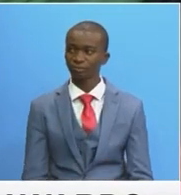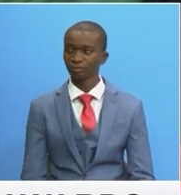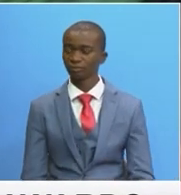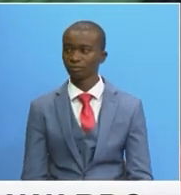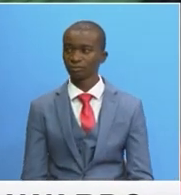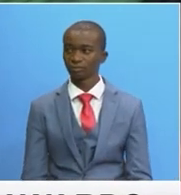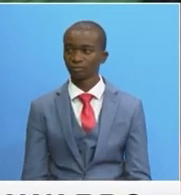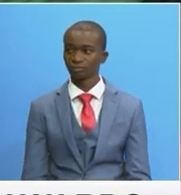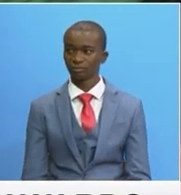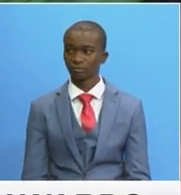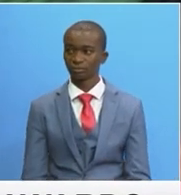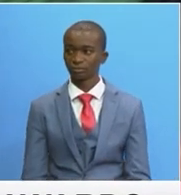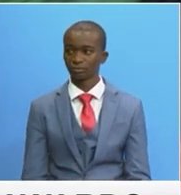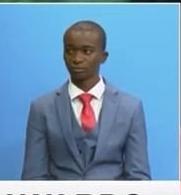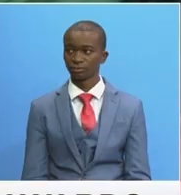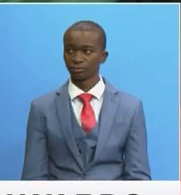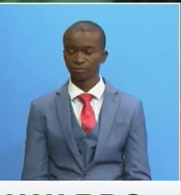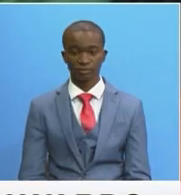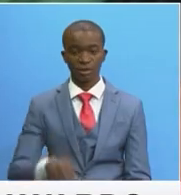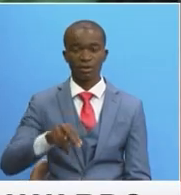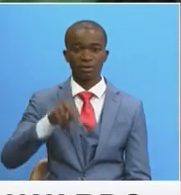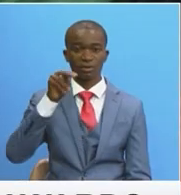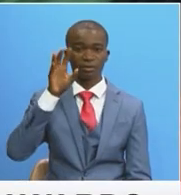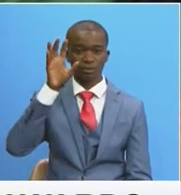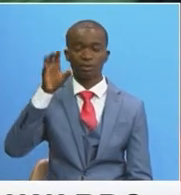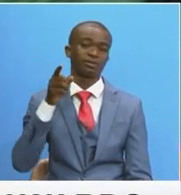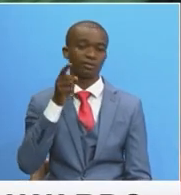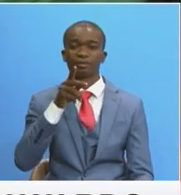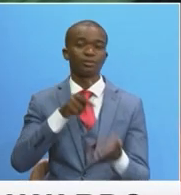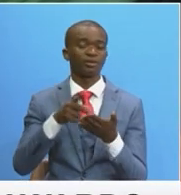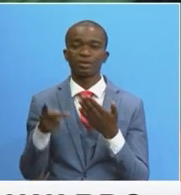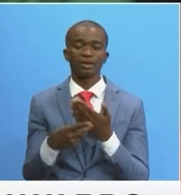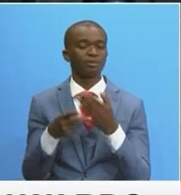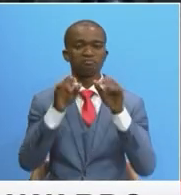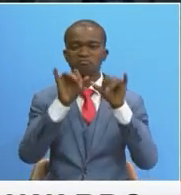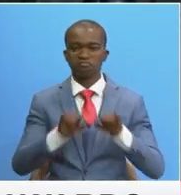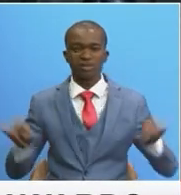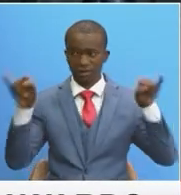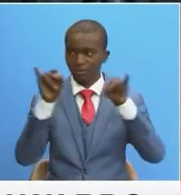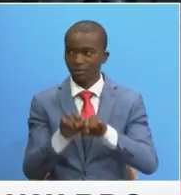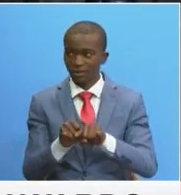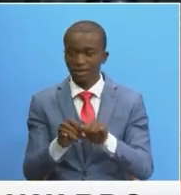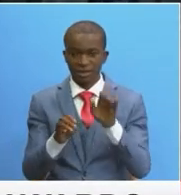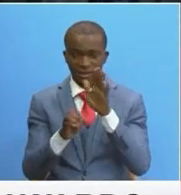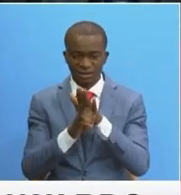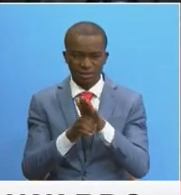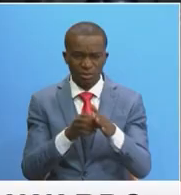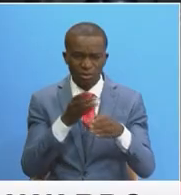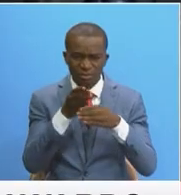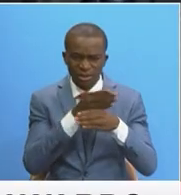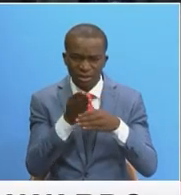lot to the young people of Northern Province. Specifically, let me talk about the media, the